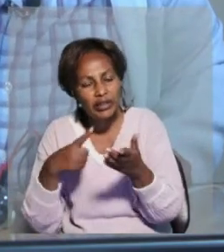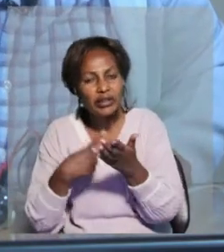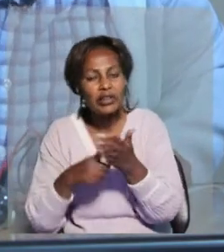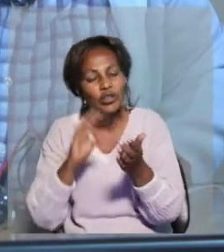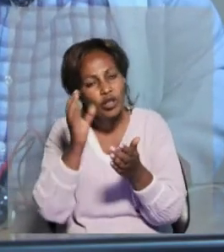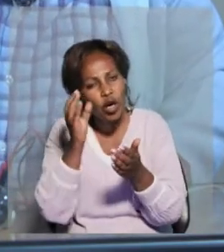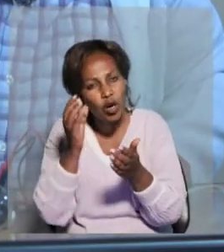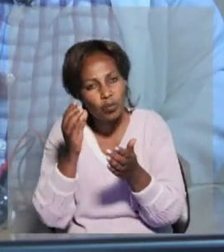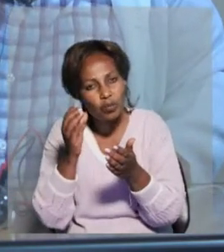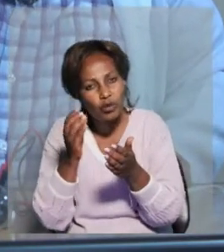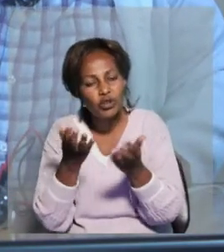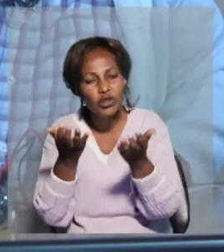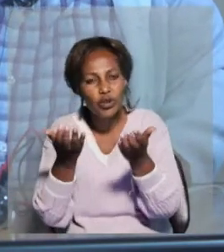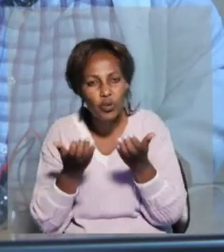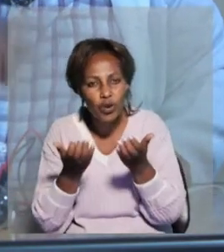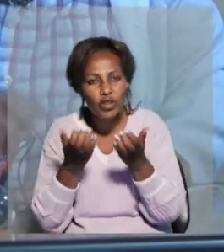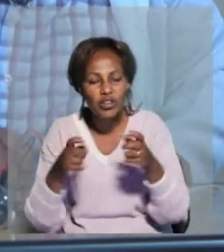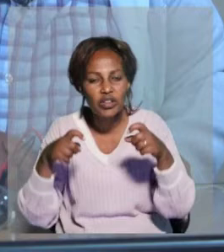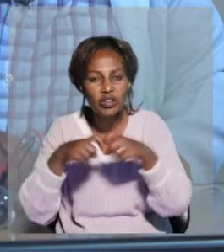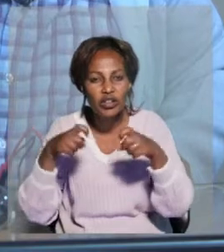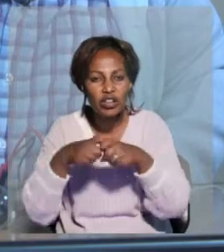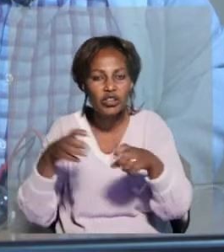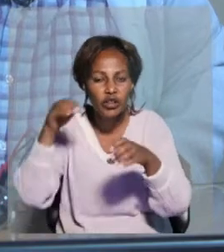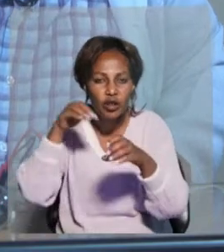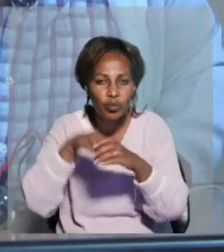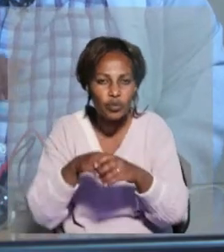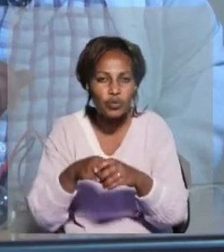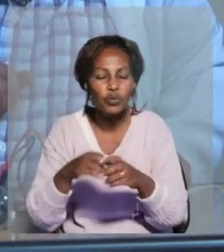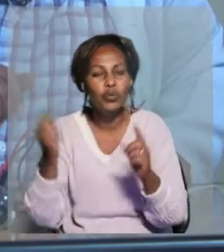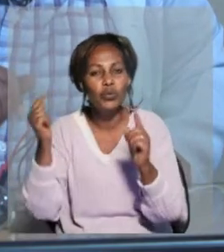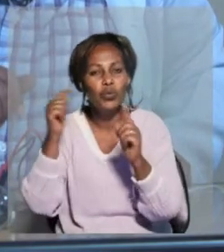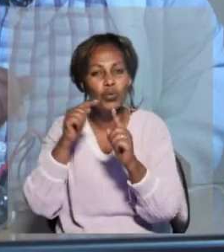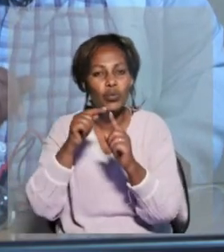lamp requires electrical input to